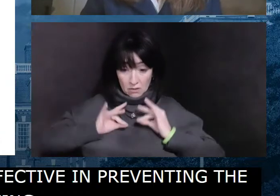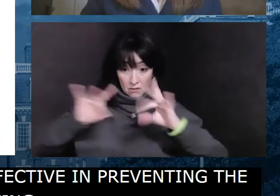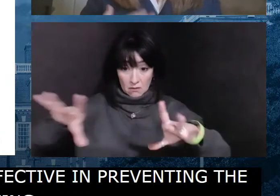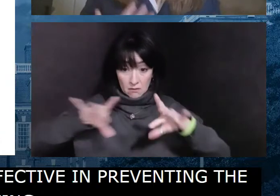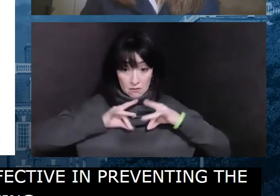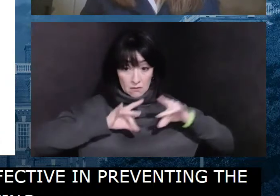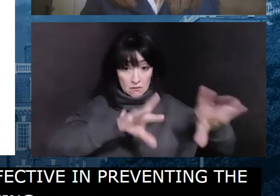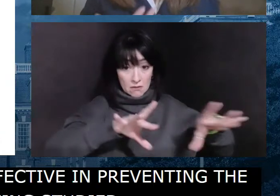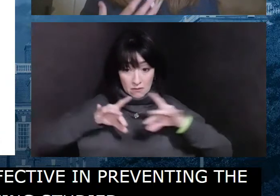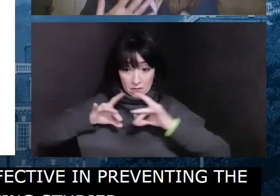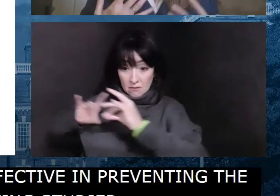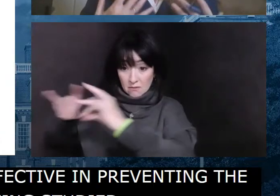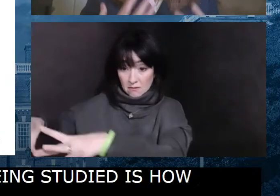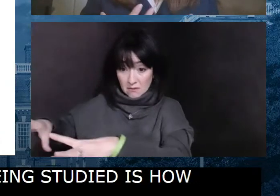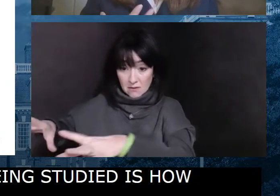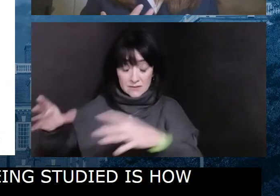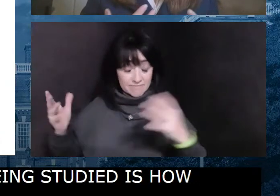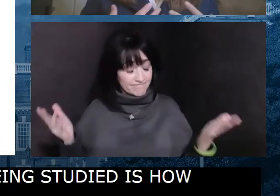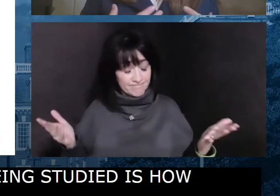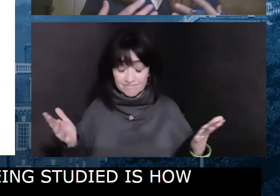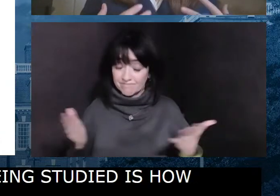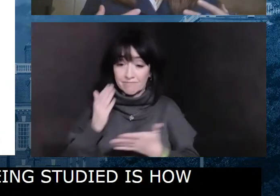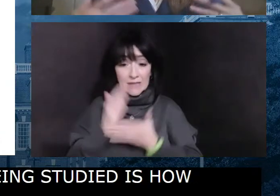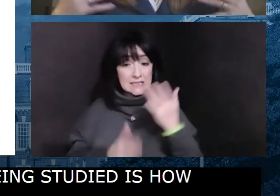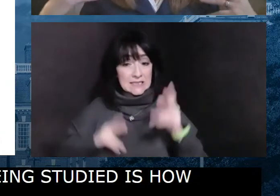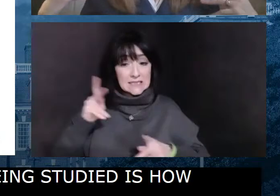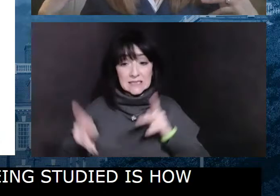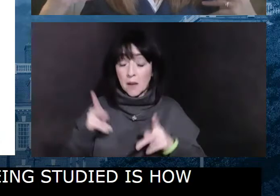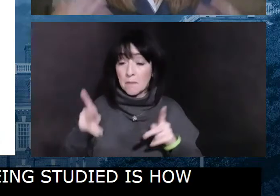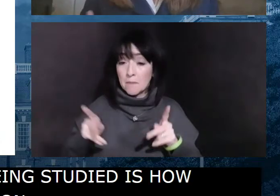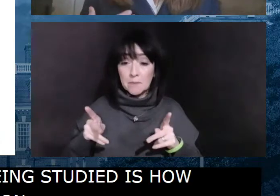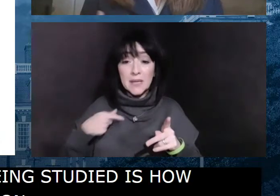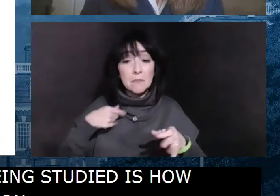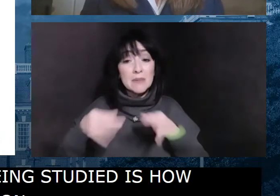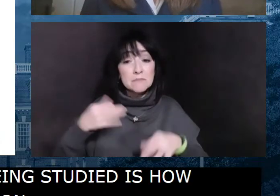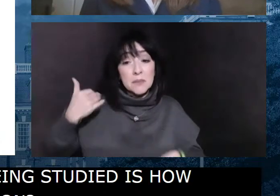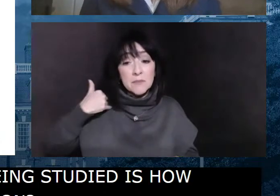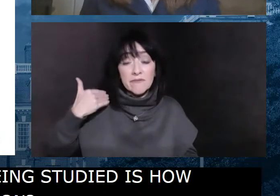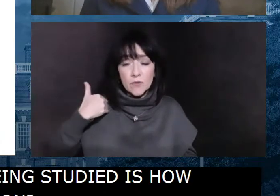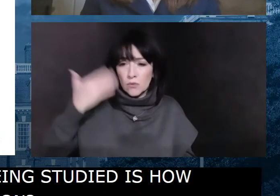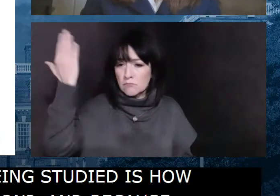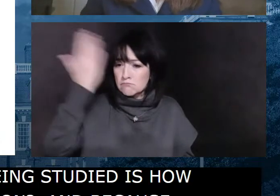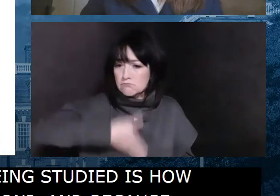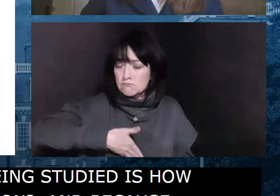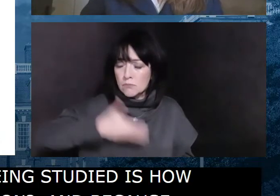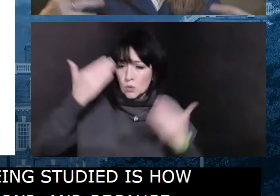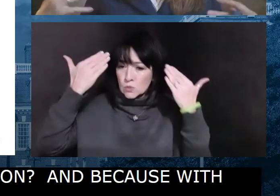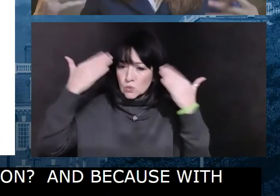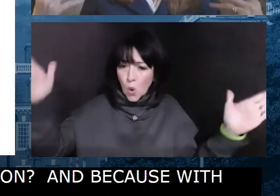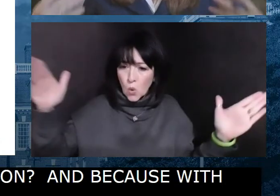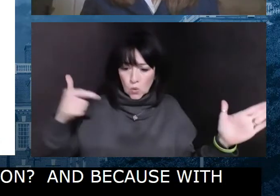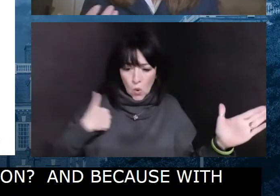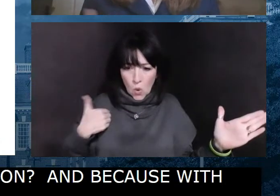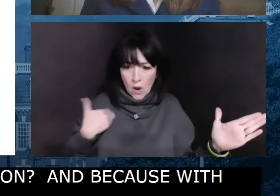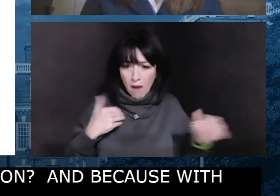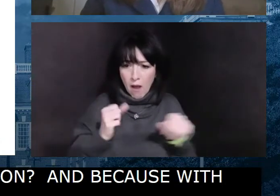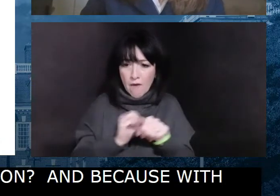virus, there is a lot of asymptomatic spread. There's a lot of caution still around,